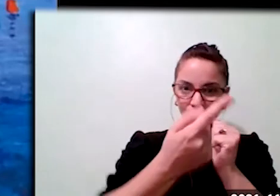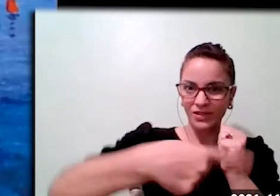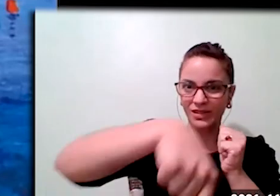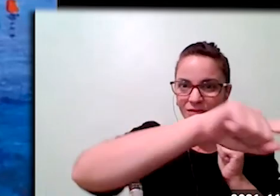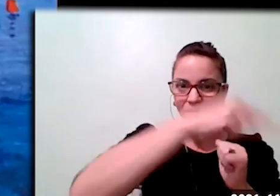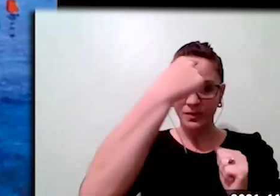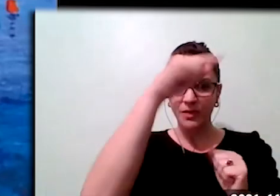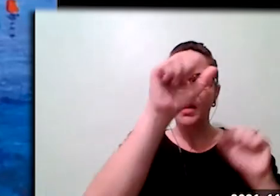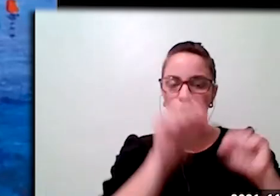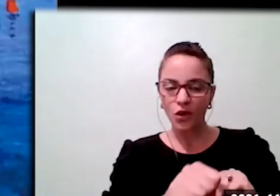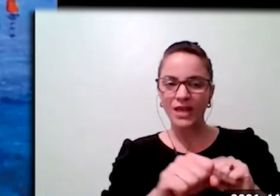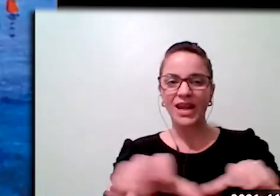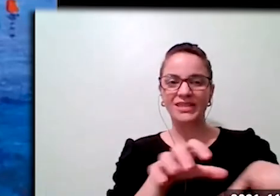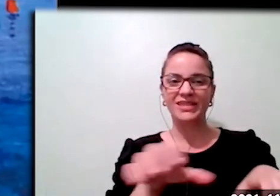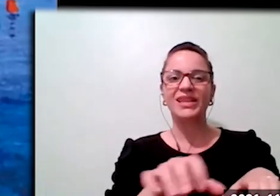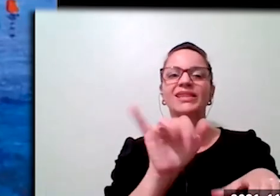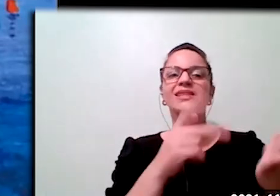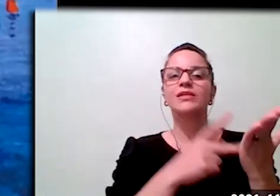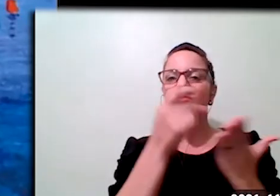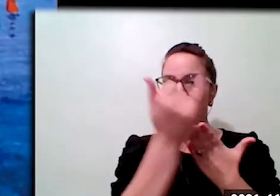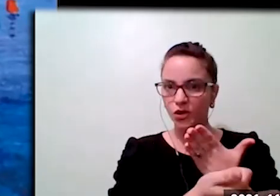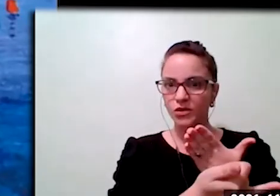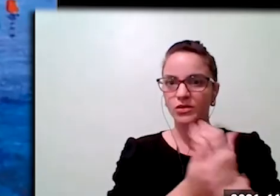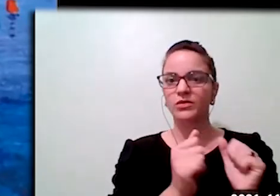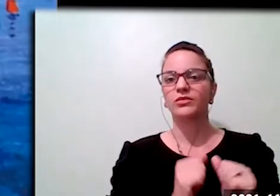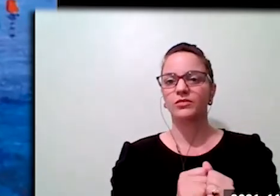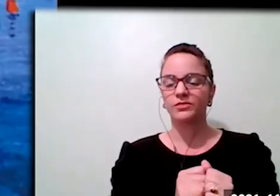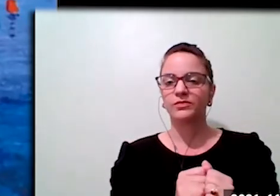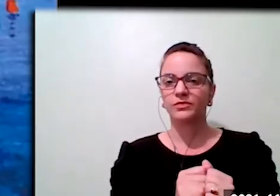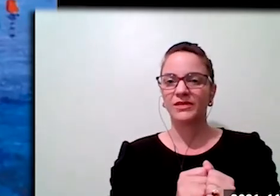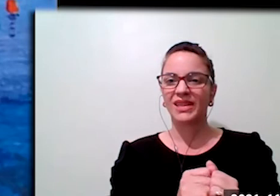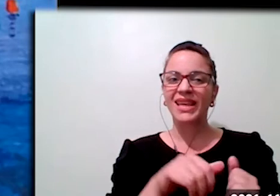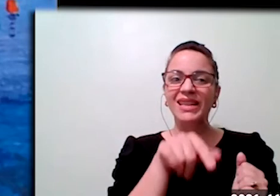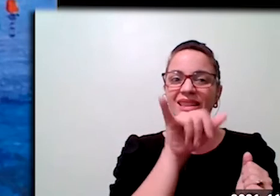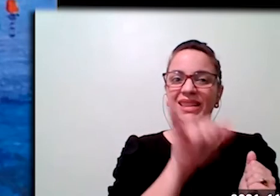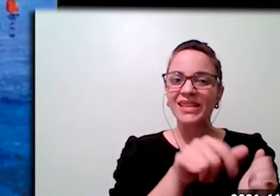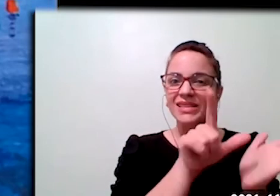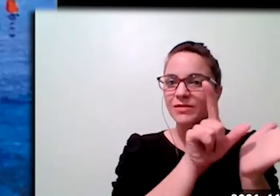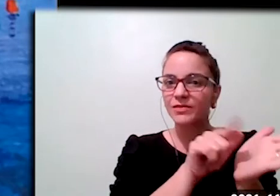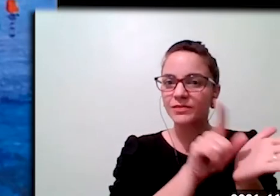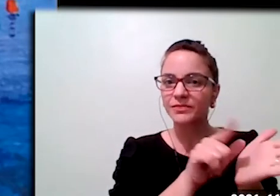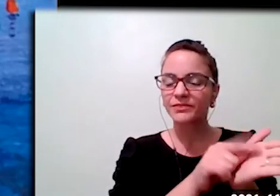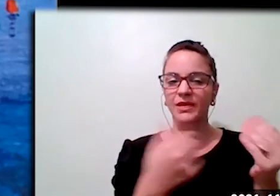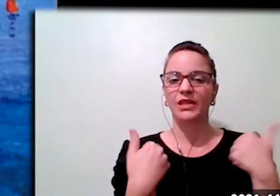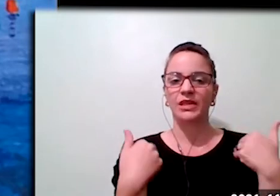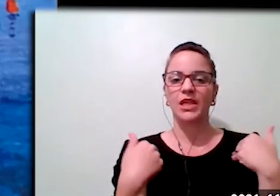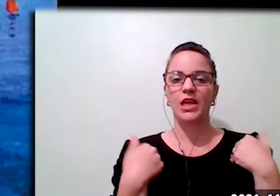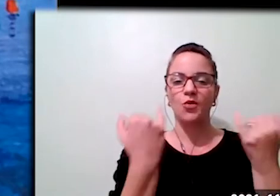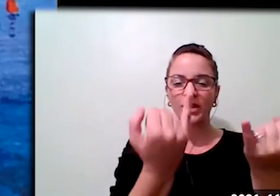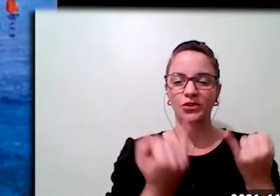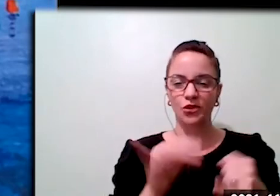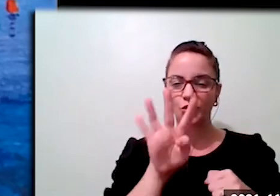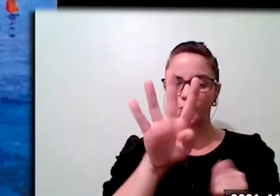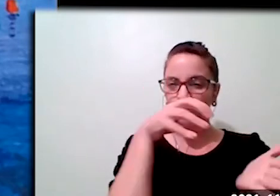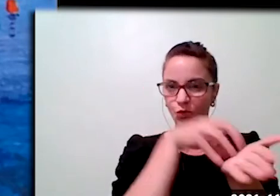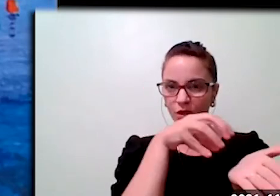adverse times. The publication has an introduction, 4 chapters, and a catalog with